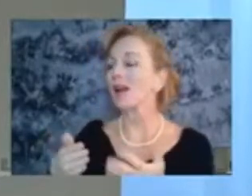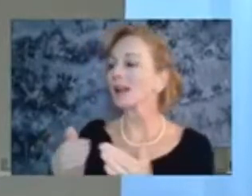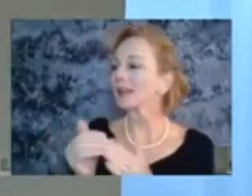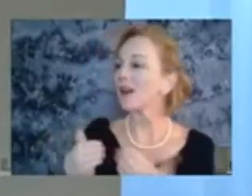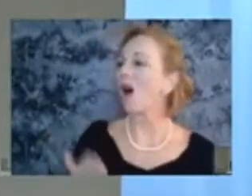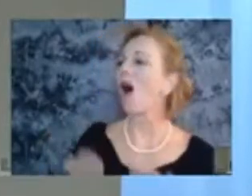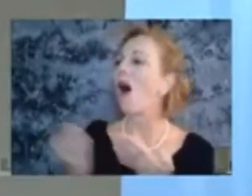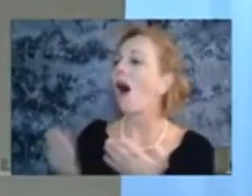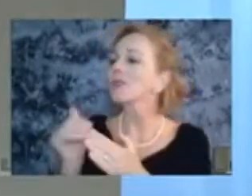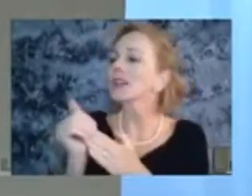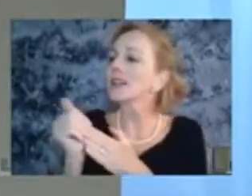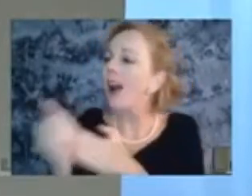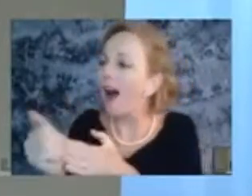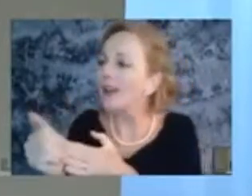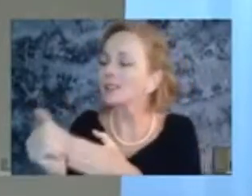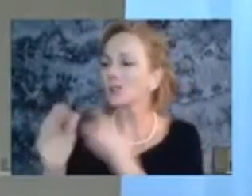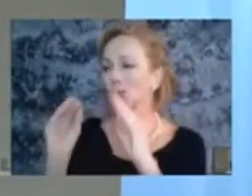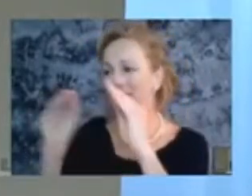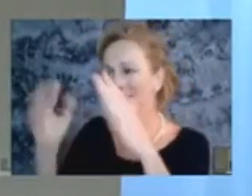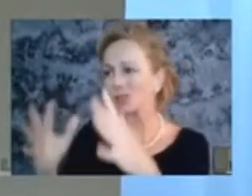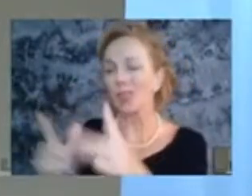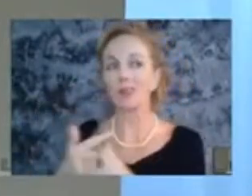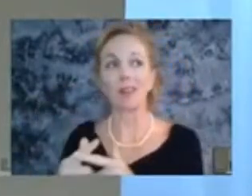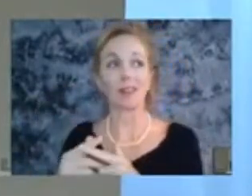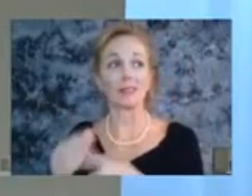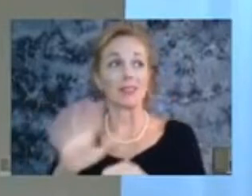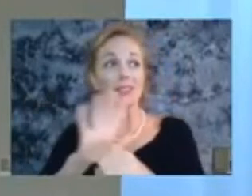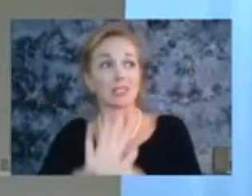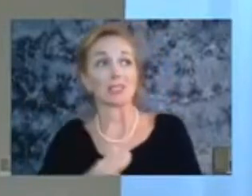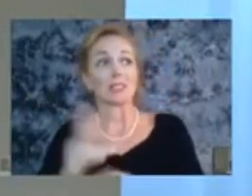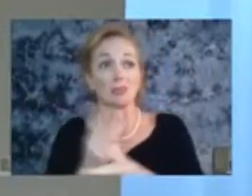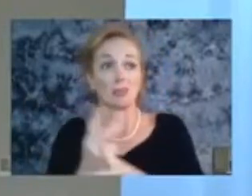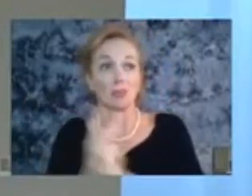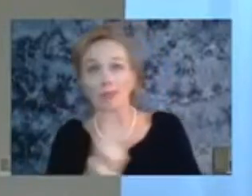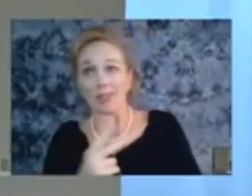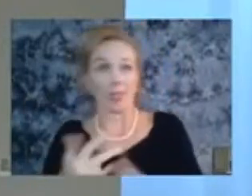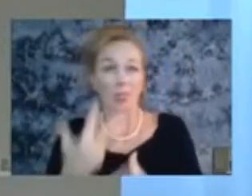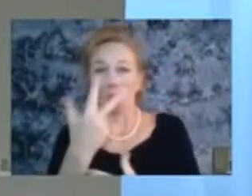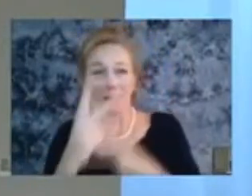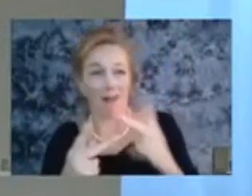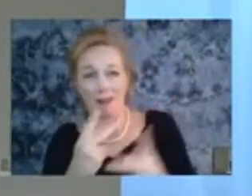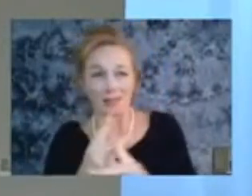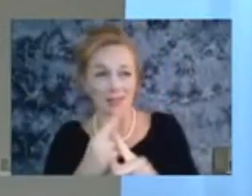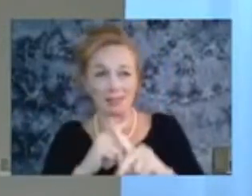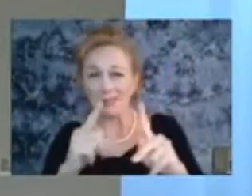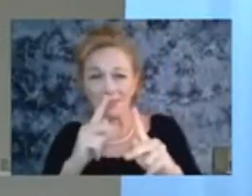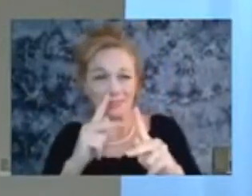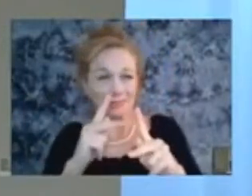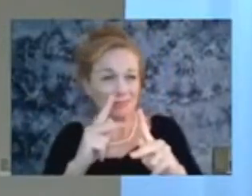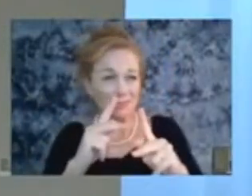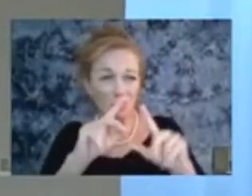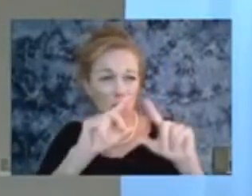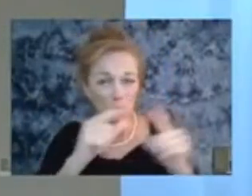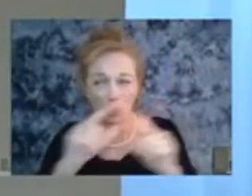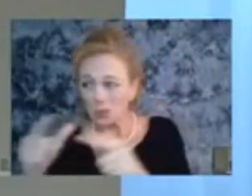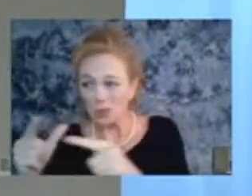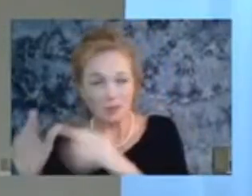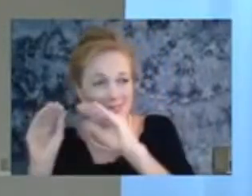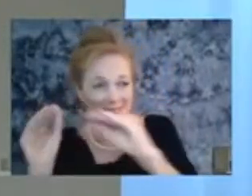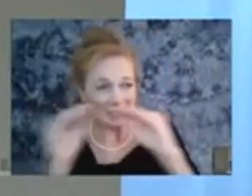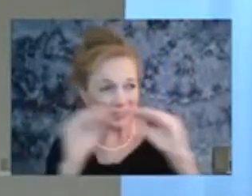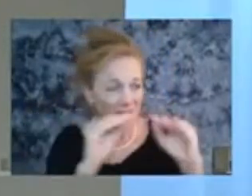that they're not scrambling to deal with 3 different types of groups, teaching groups at the same time.